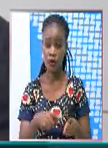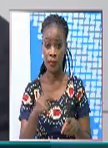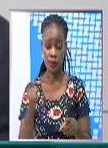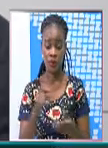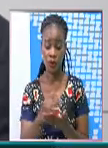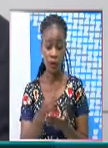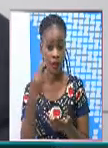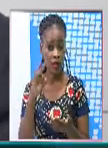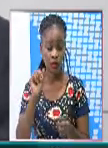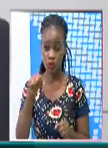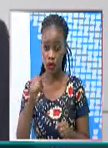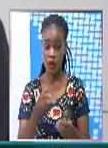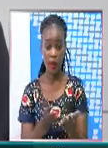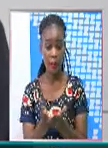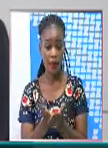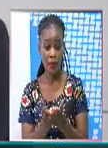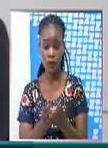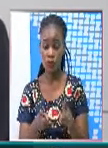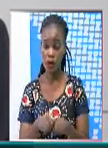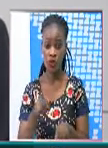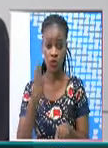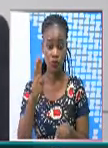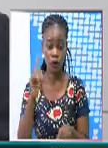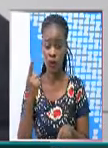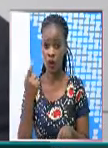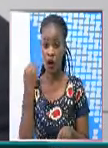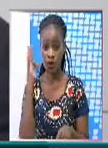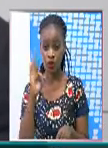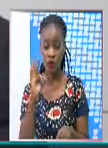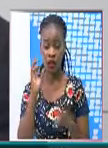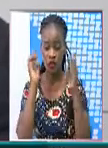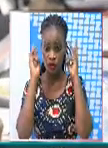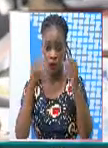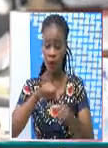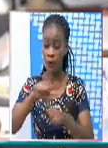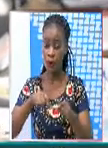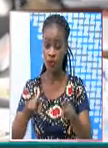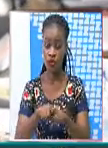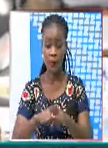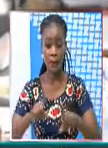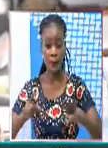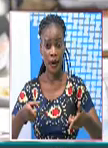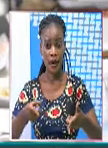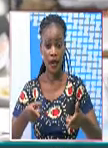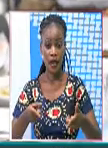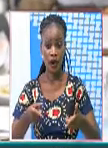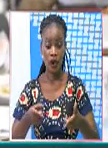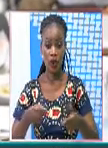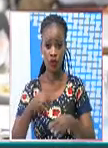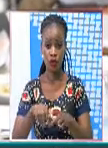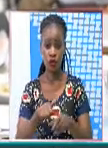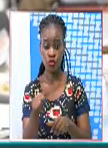So if we can serve the land mass, we will be one of these. We will be about the same size as USSR in a